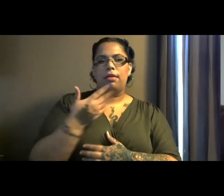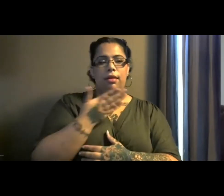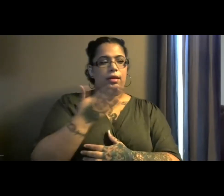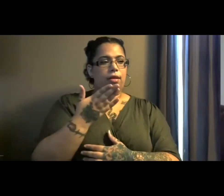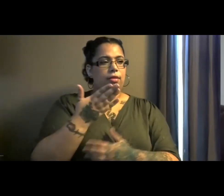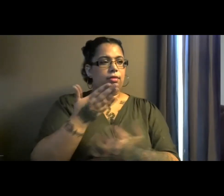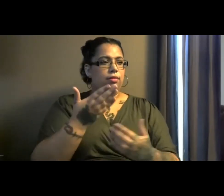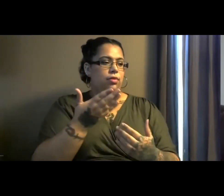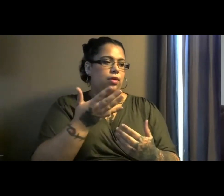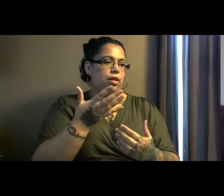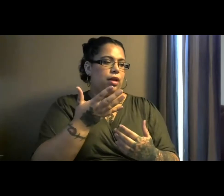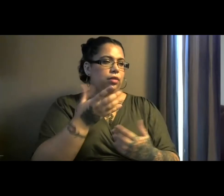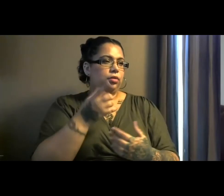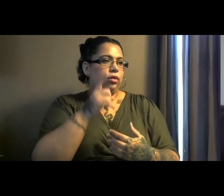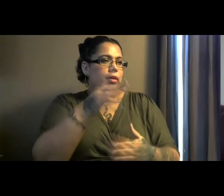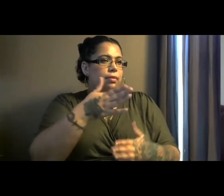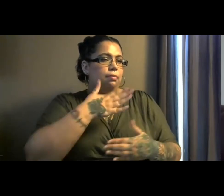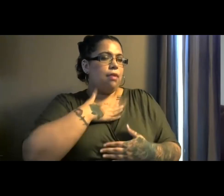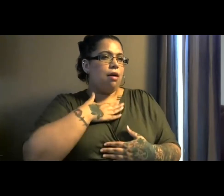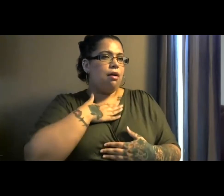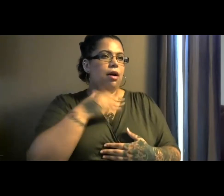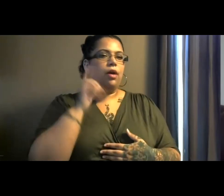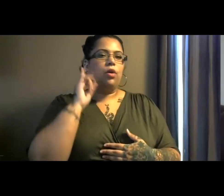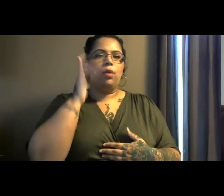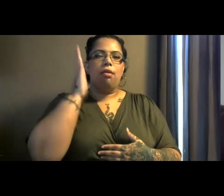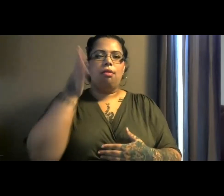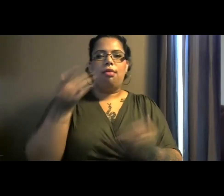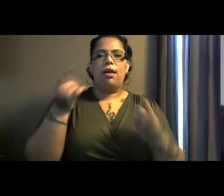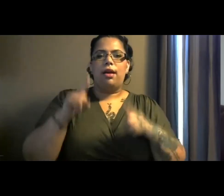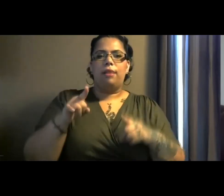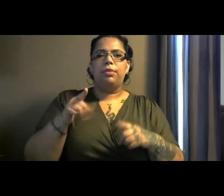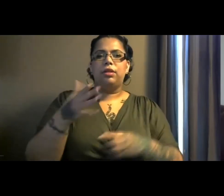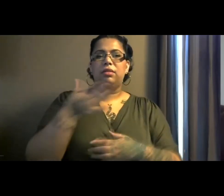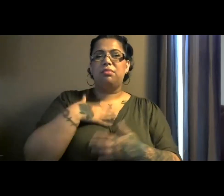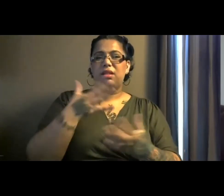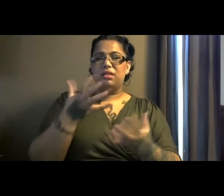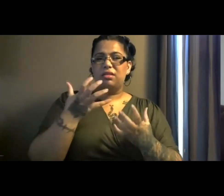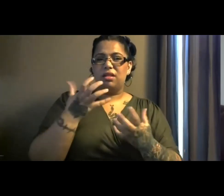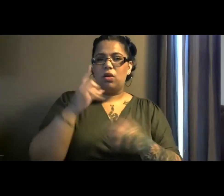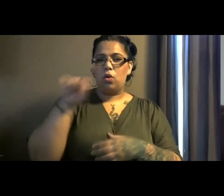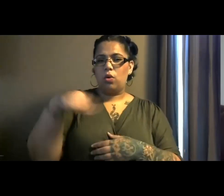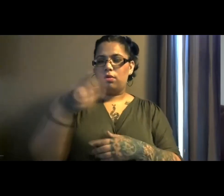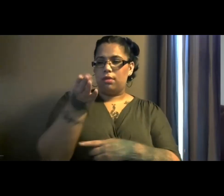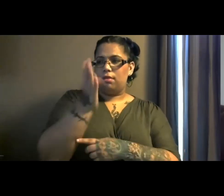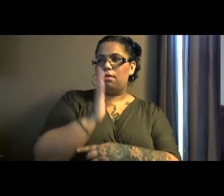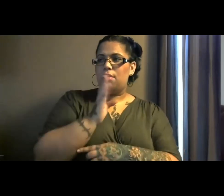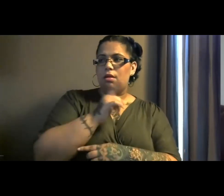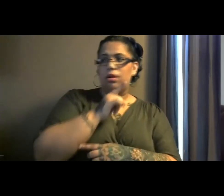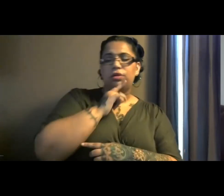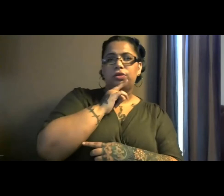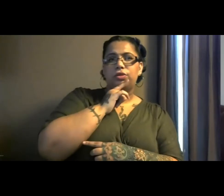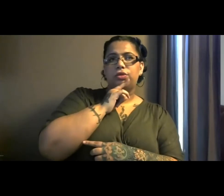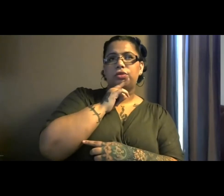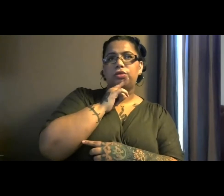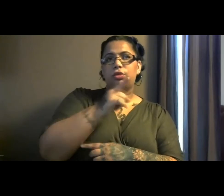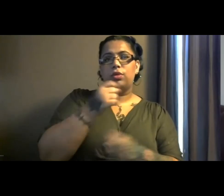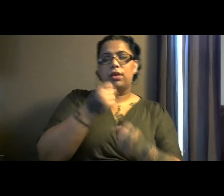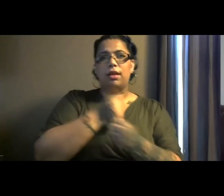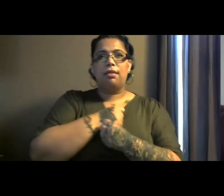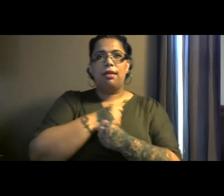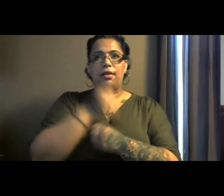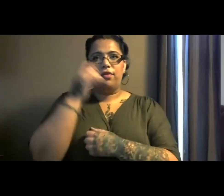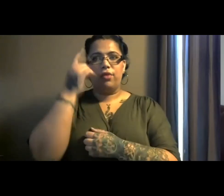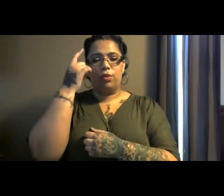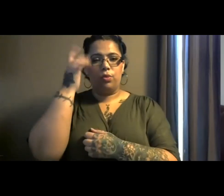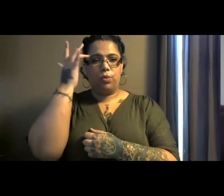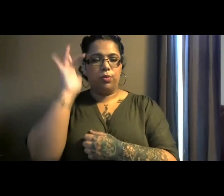me, since it is my desire that only God, truth, love, wisdom, and power shall go